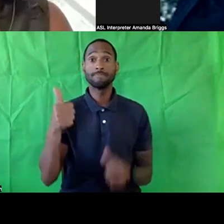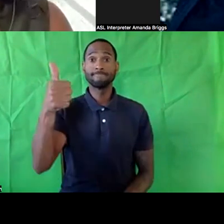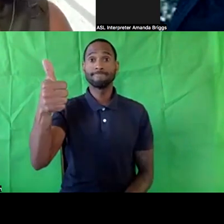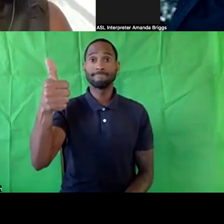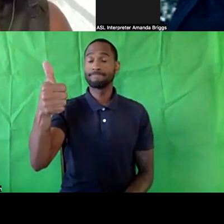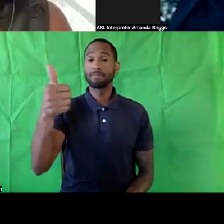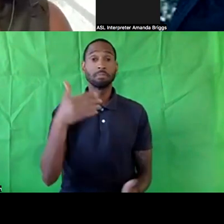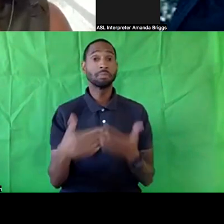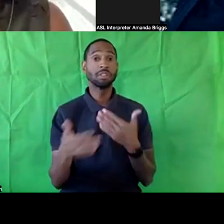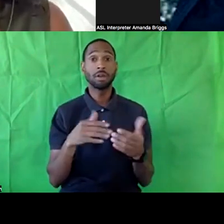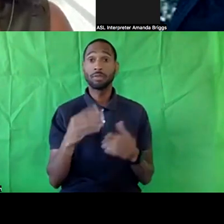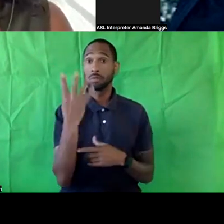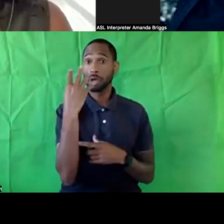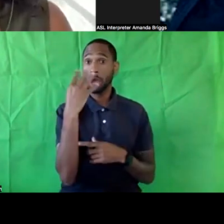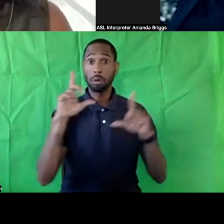got your camera off.